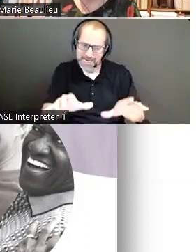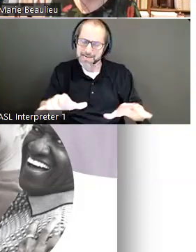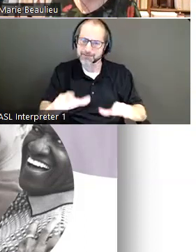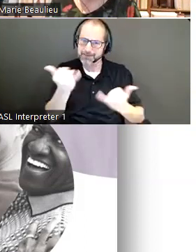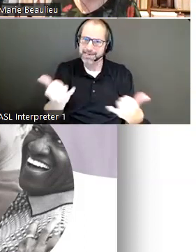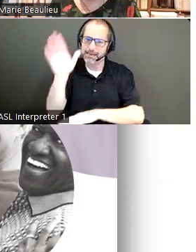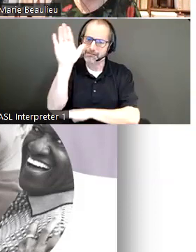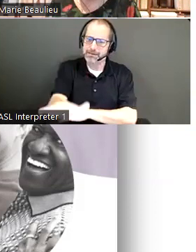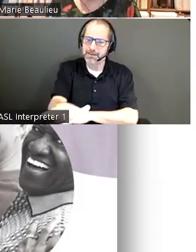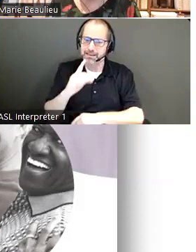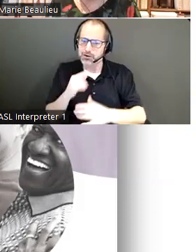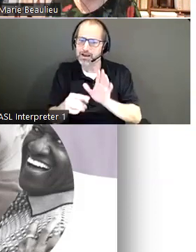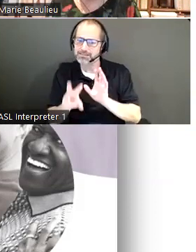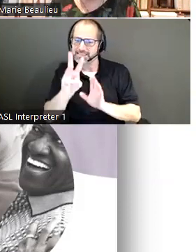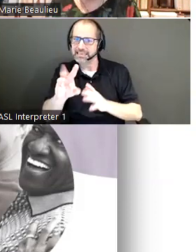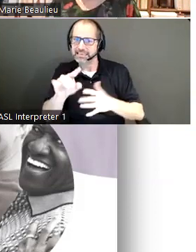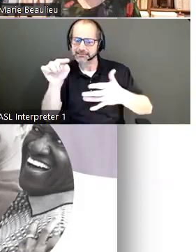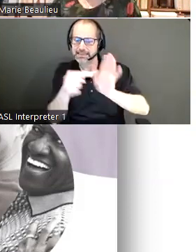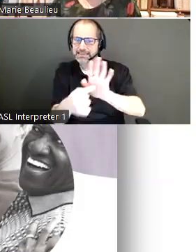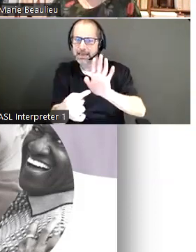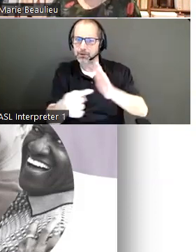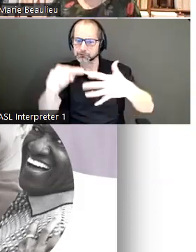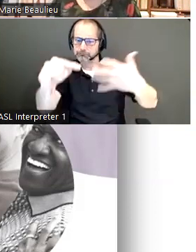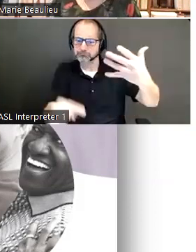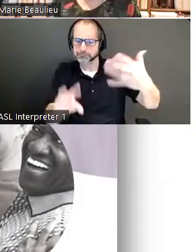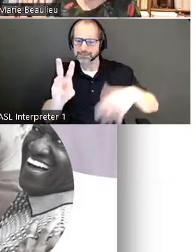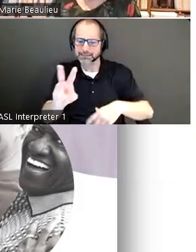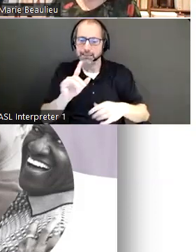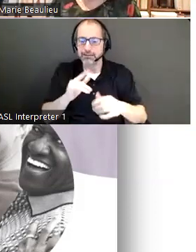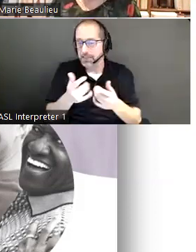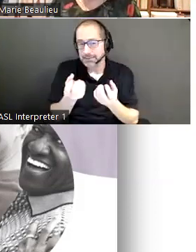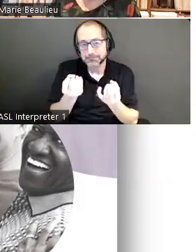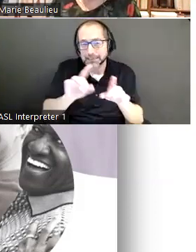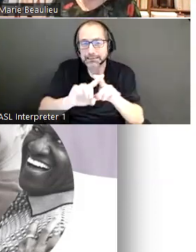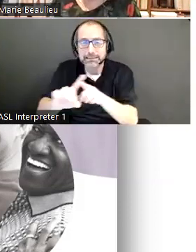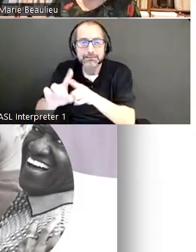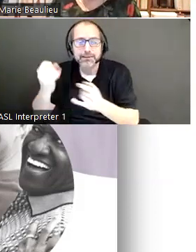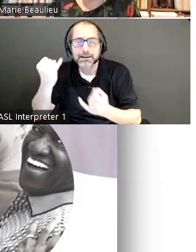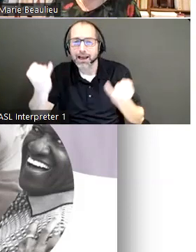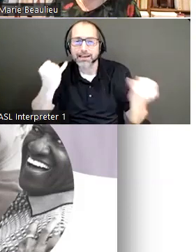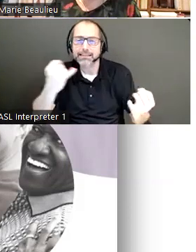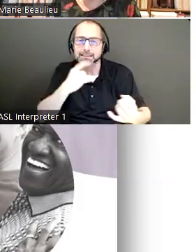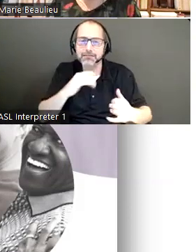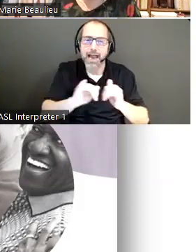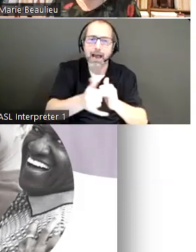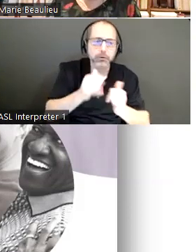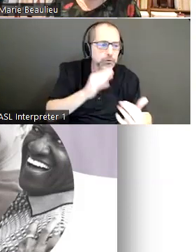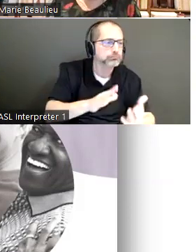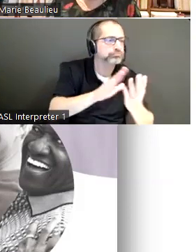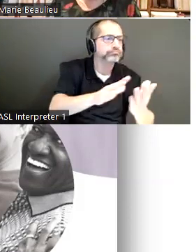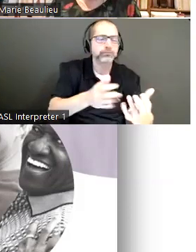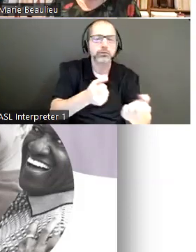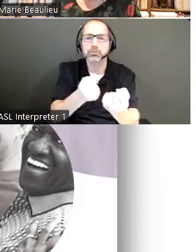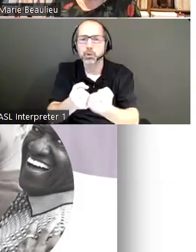a variety of activity that allows the residents to keep the promotion of goodwill and the countering of